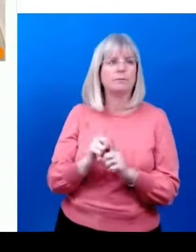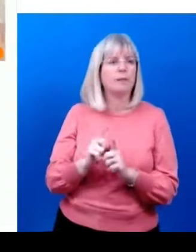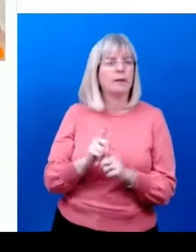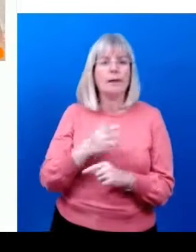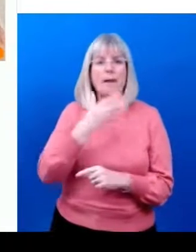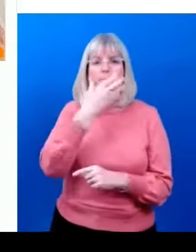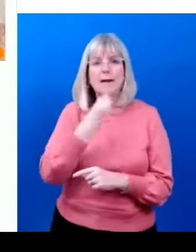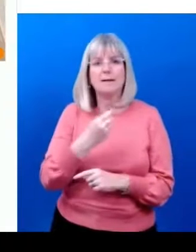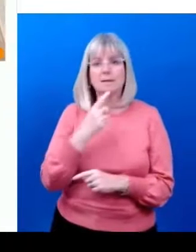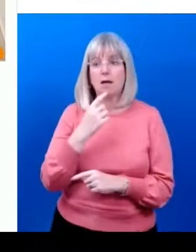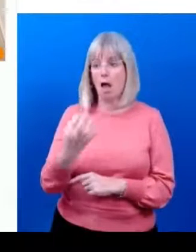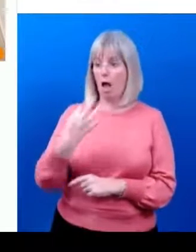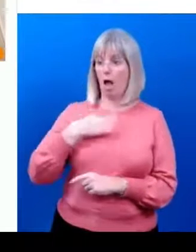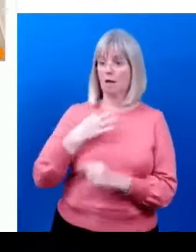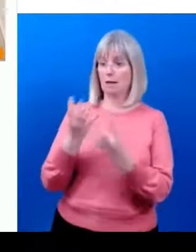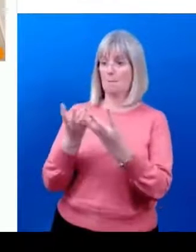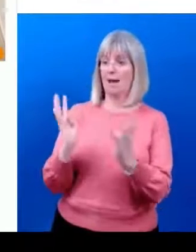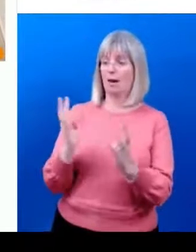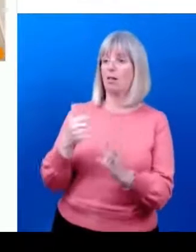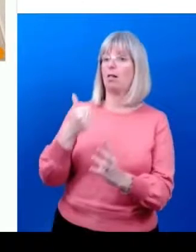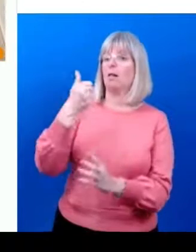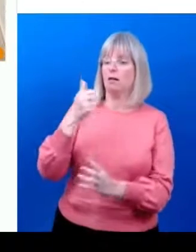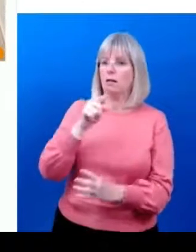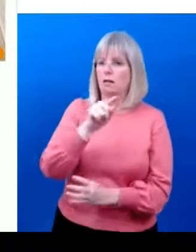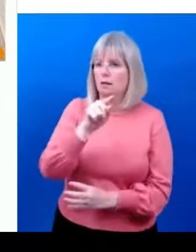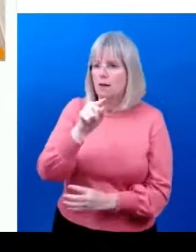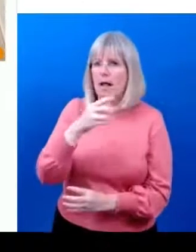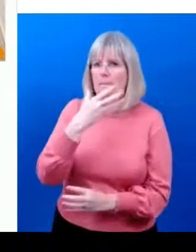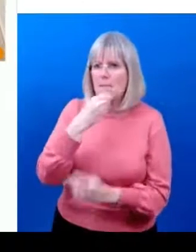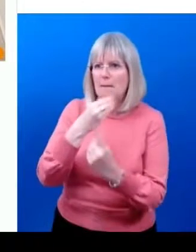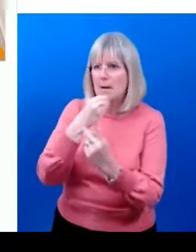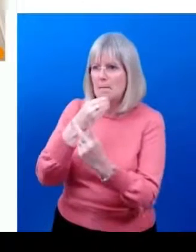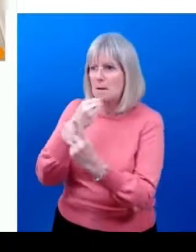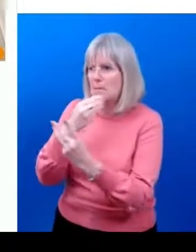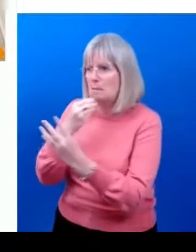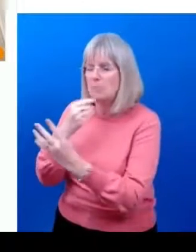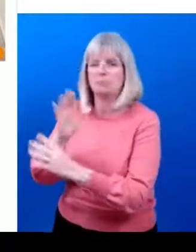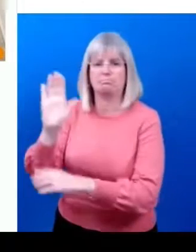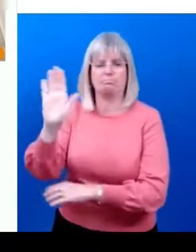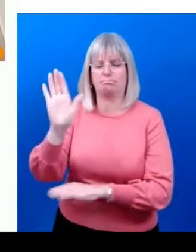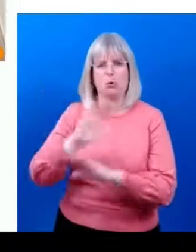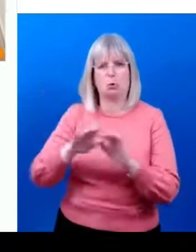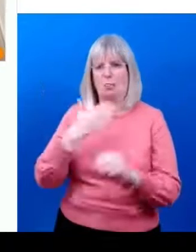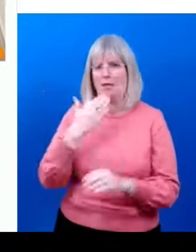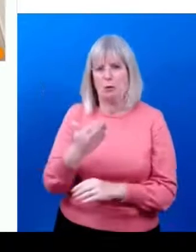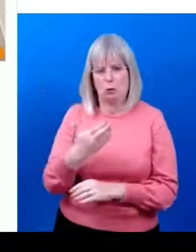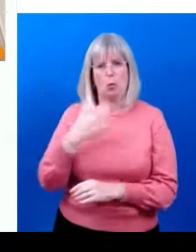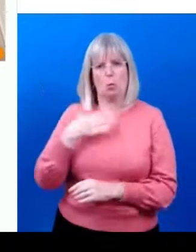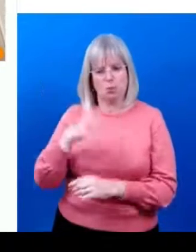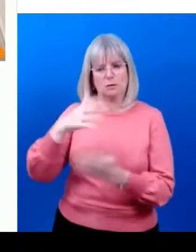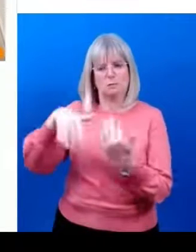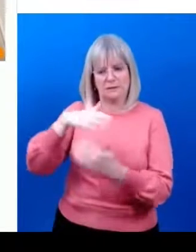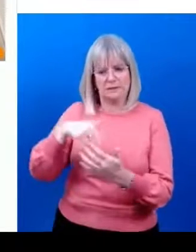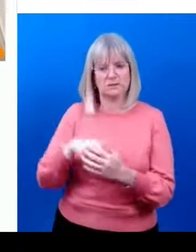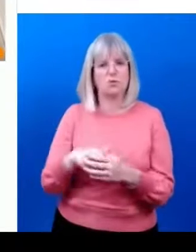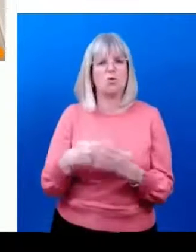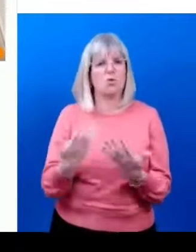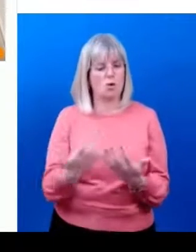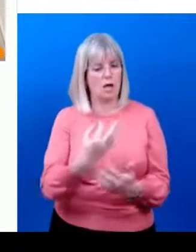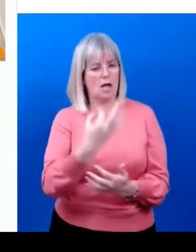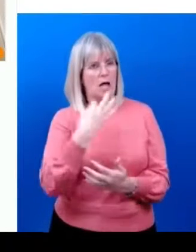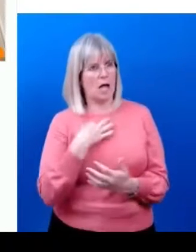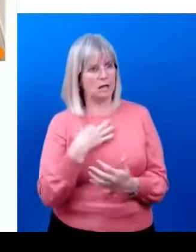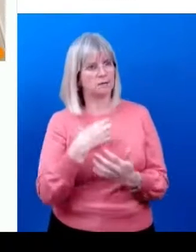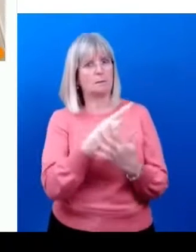or I'm not going to be on the panel because everybody on the panel is white and I want to see some diversity. The organizations, because it's not